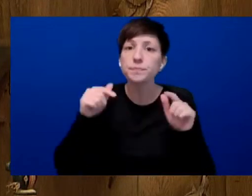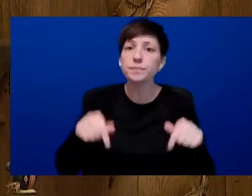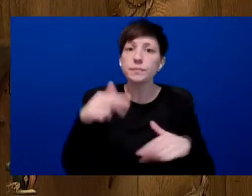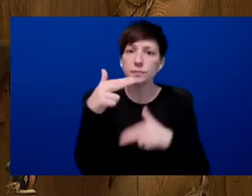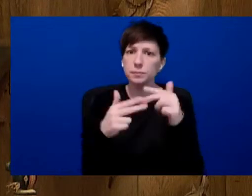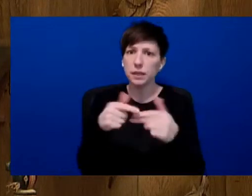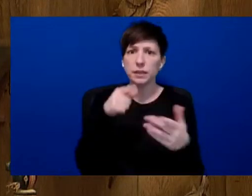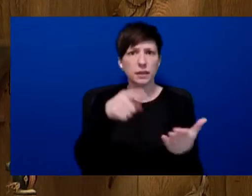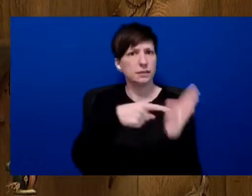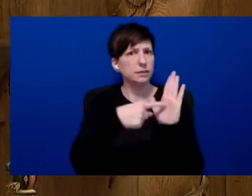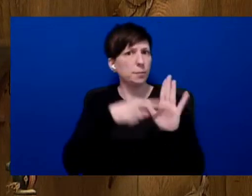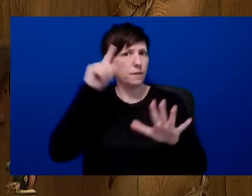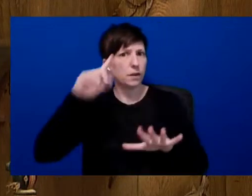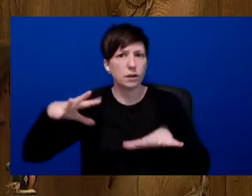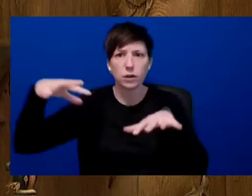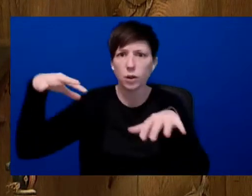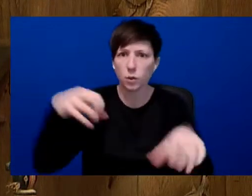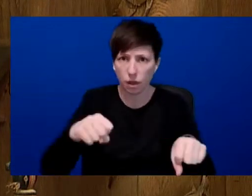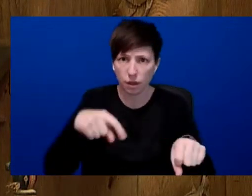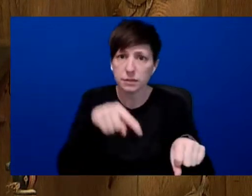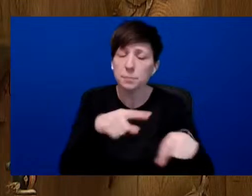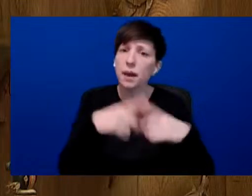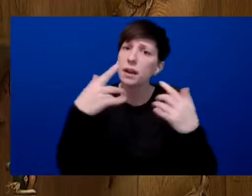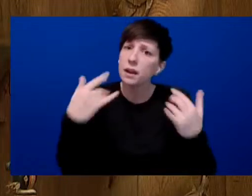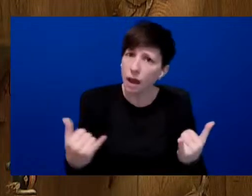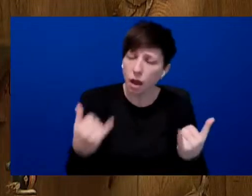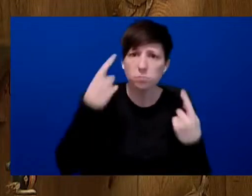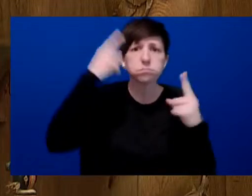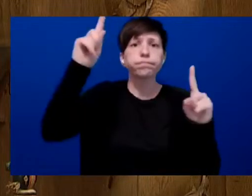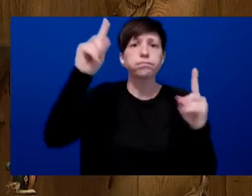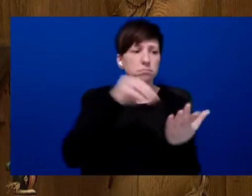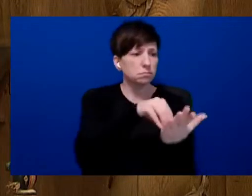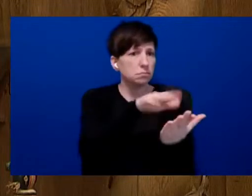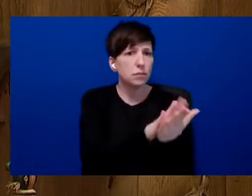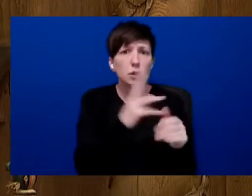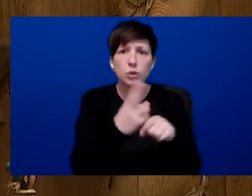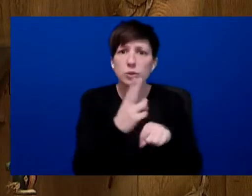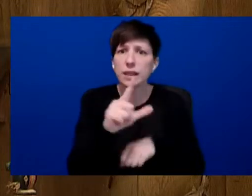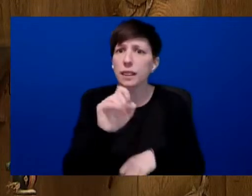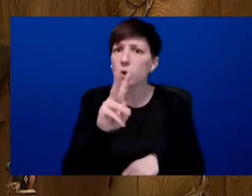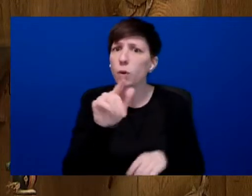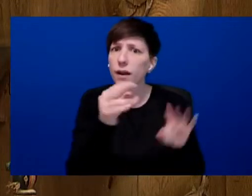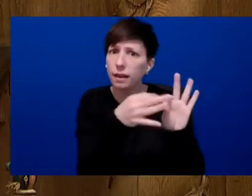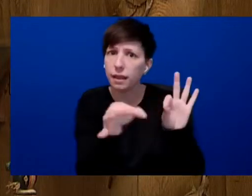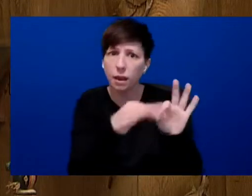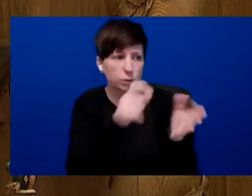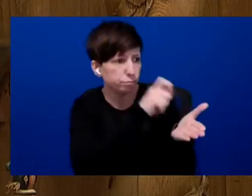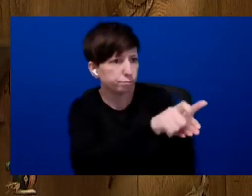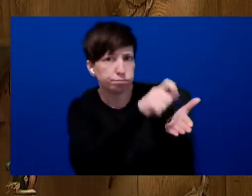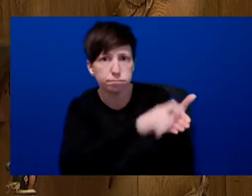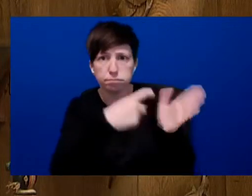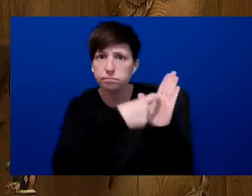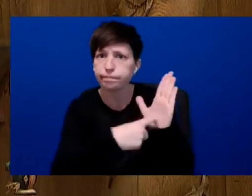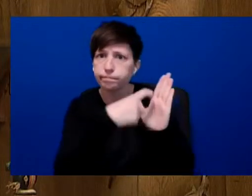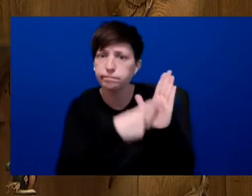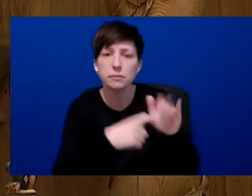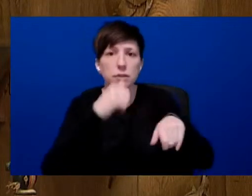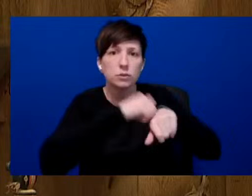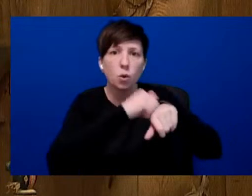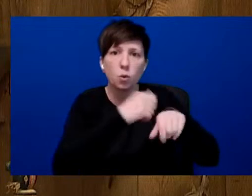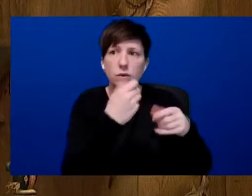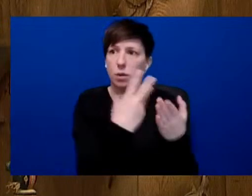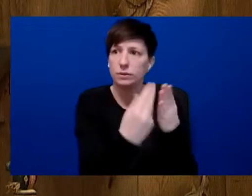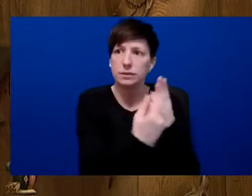colonialism, now has messages written in the Lekwungen language permanently inscribed on its stone perimeter.